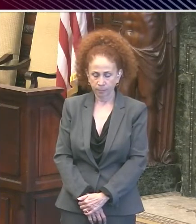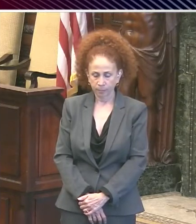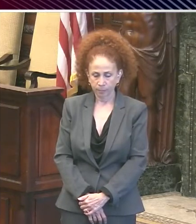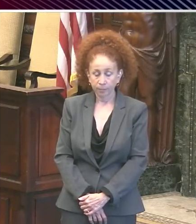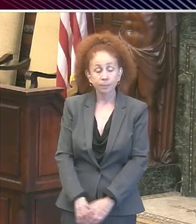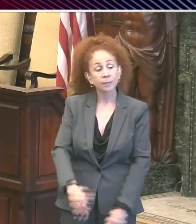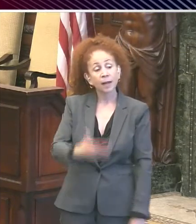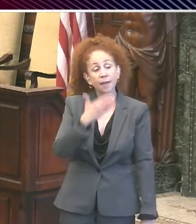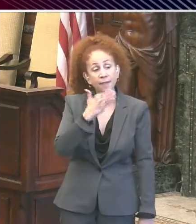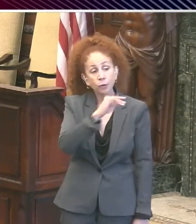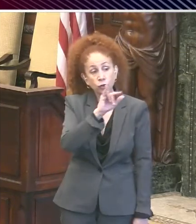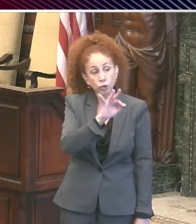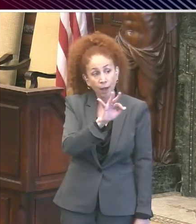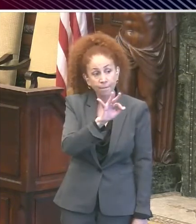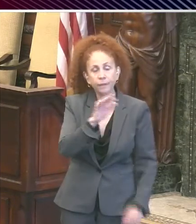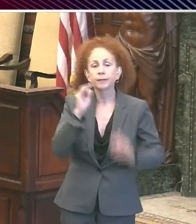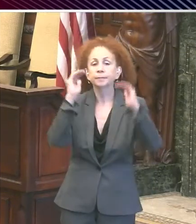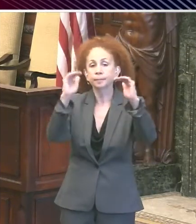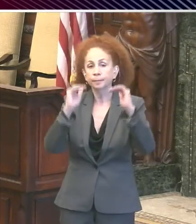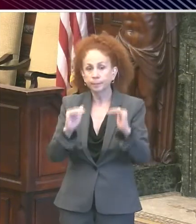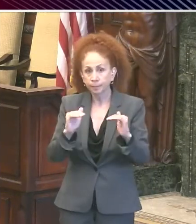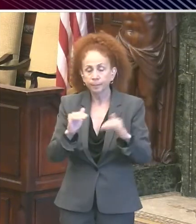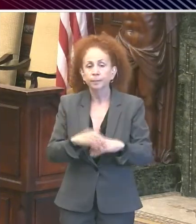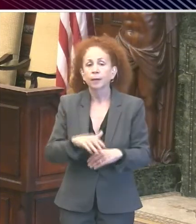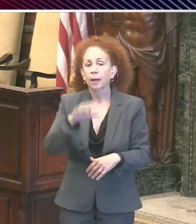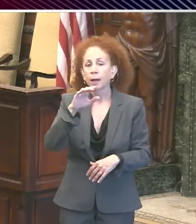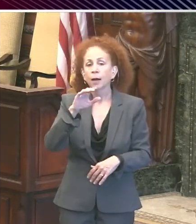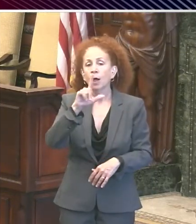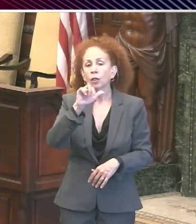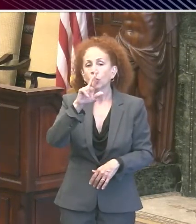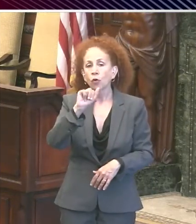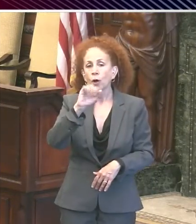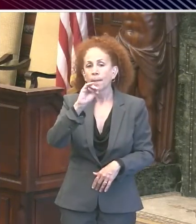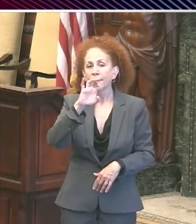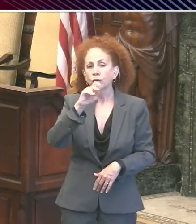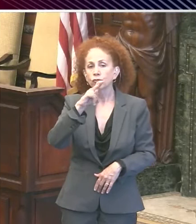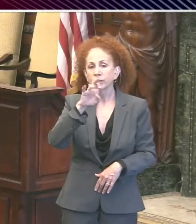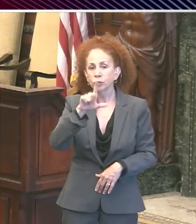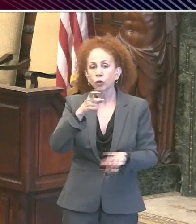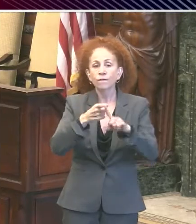Okay, thank you, Jeff. We're going to go now to Laura McChrystal of the Inquirer.